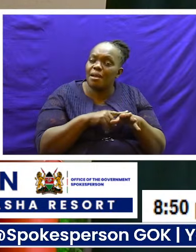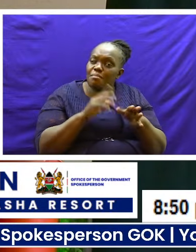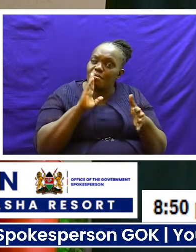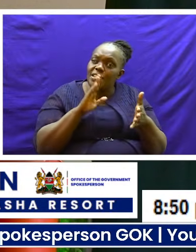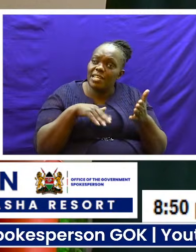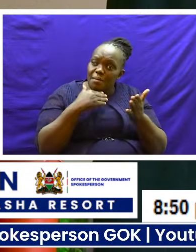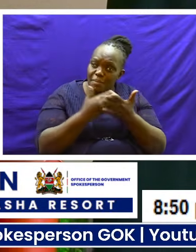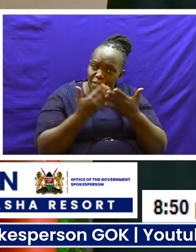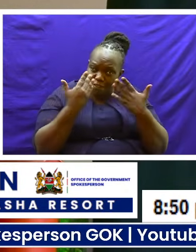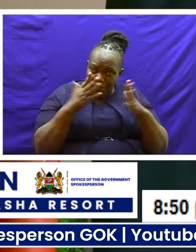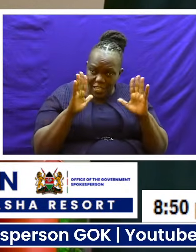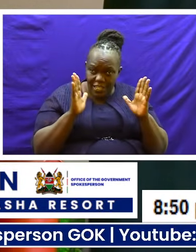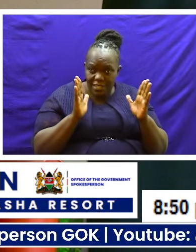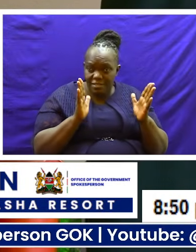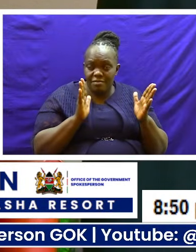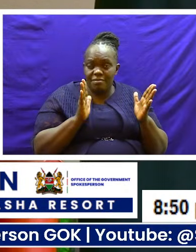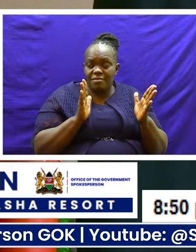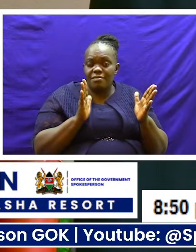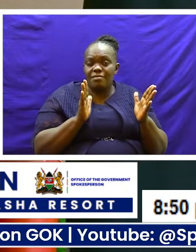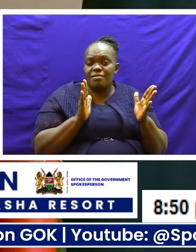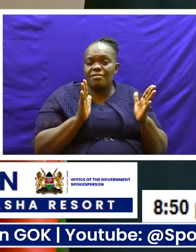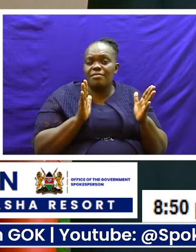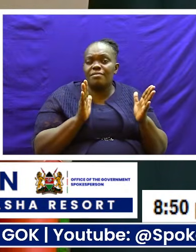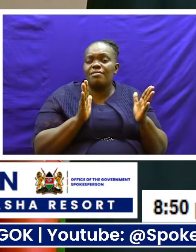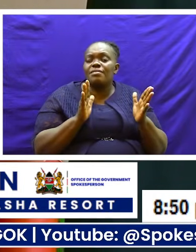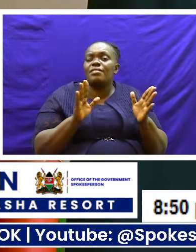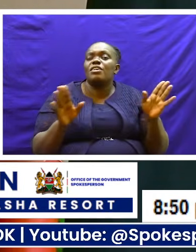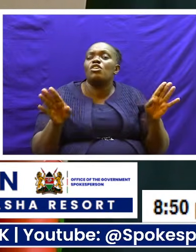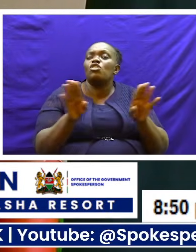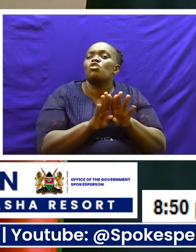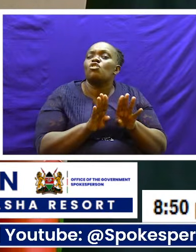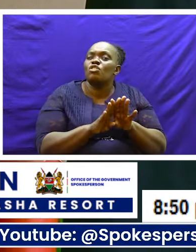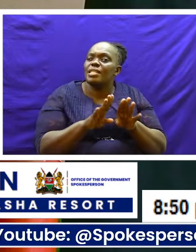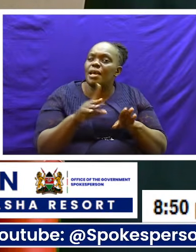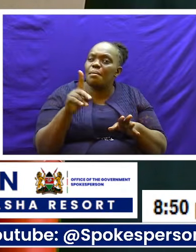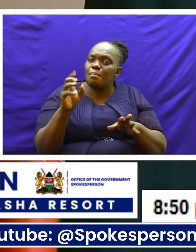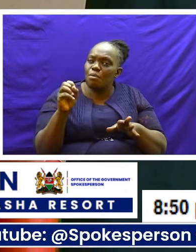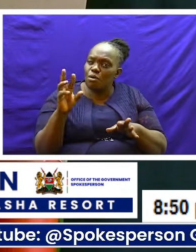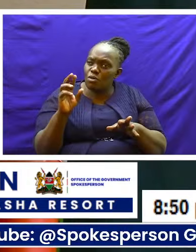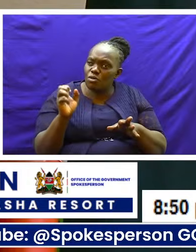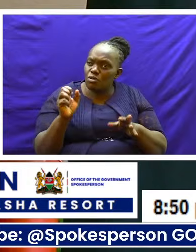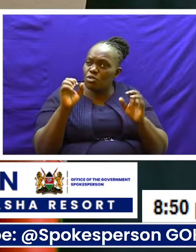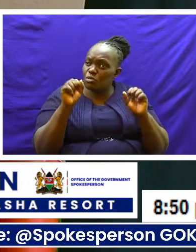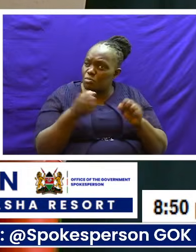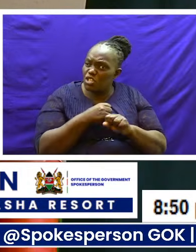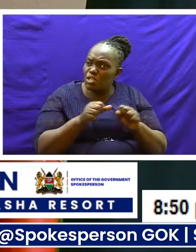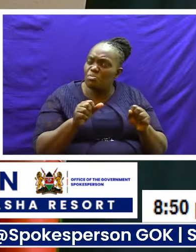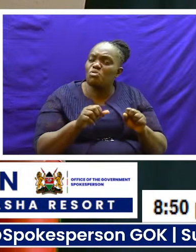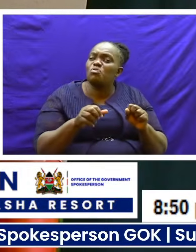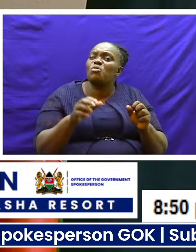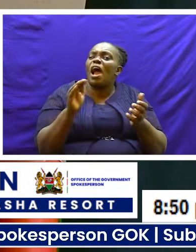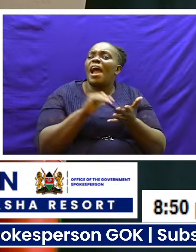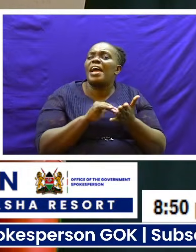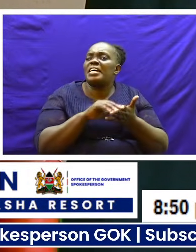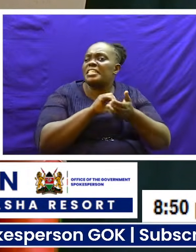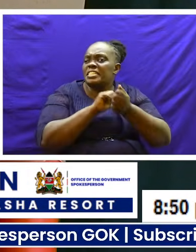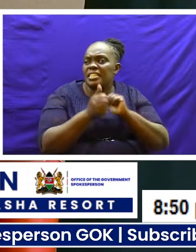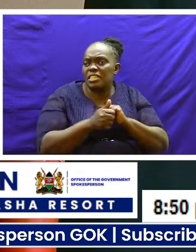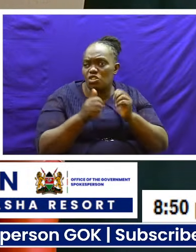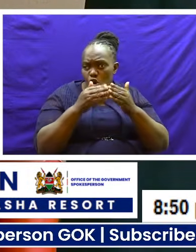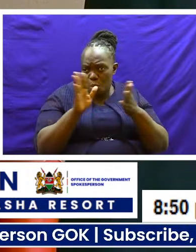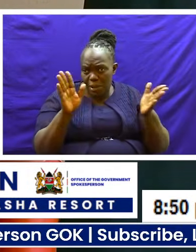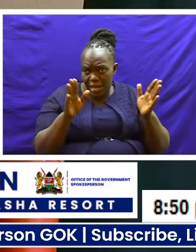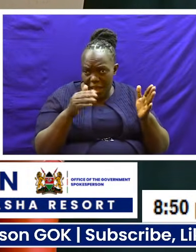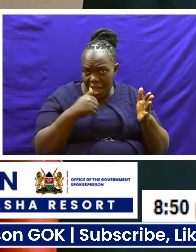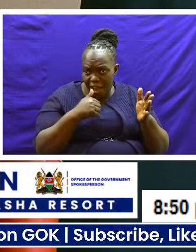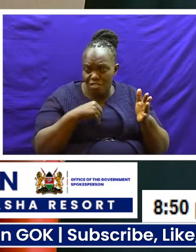if you hit submit, and we close the portal, at that point you can't revise. But when we open, and you